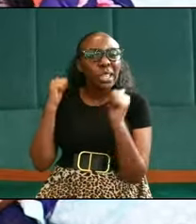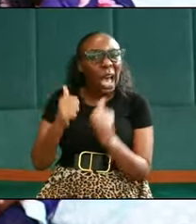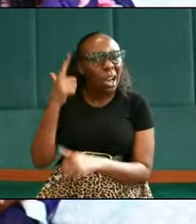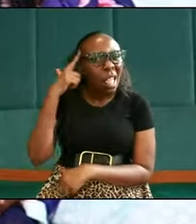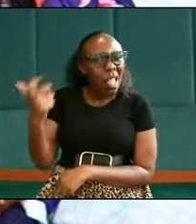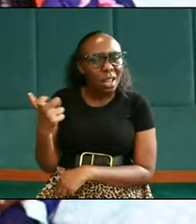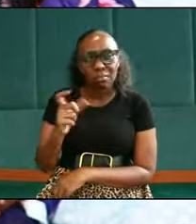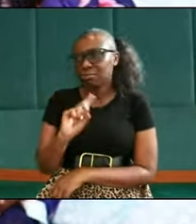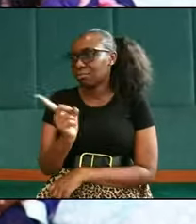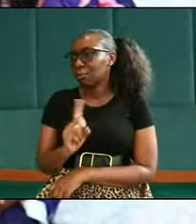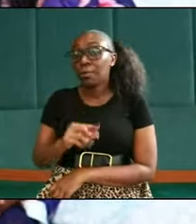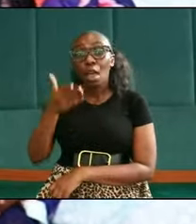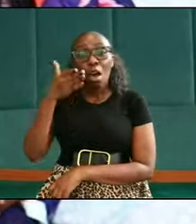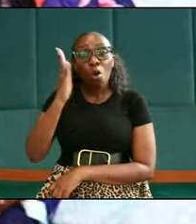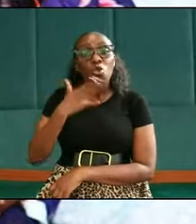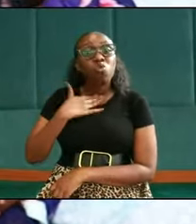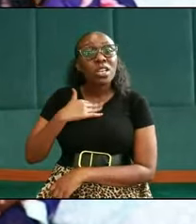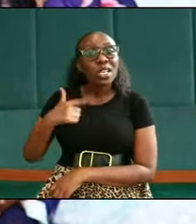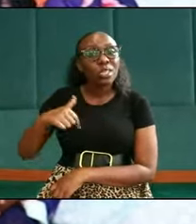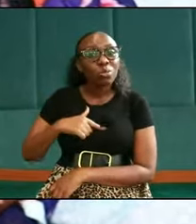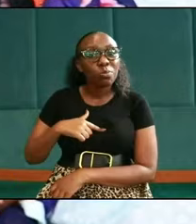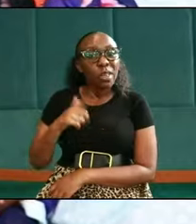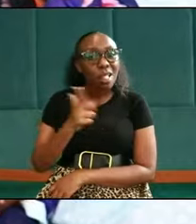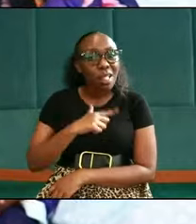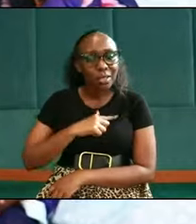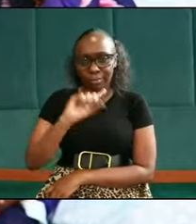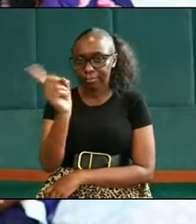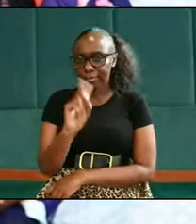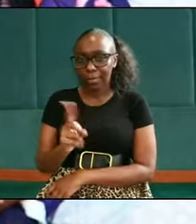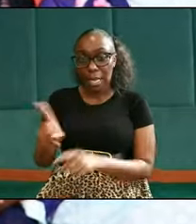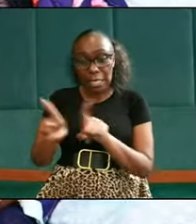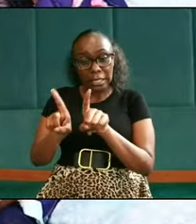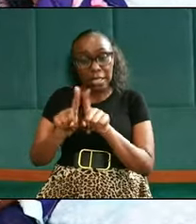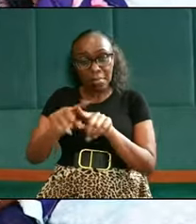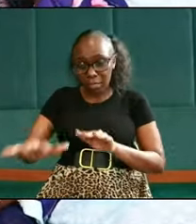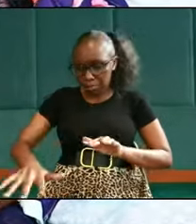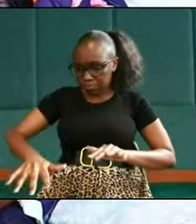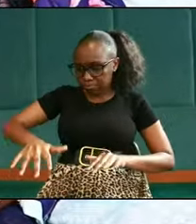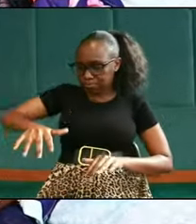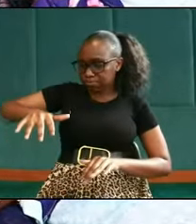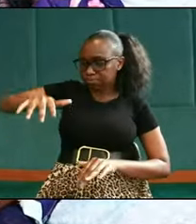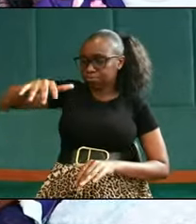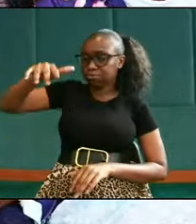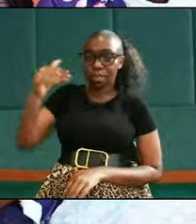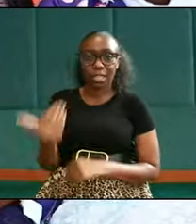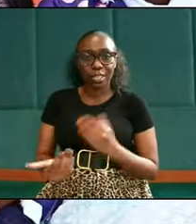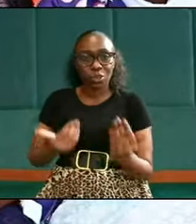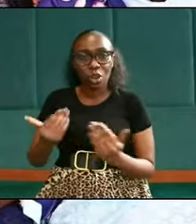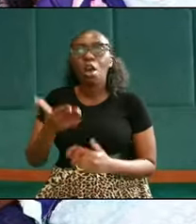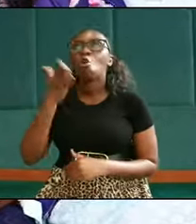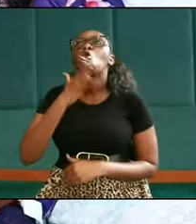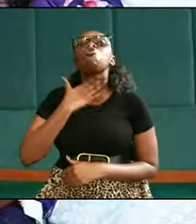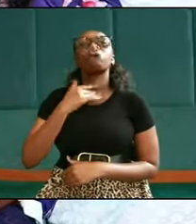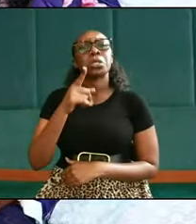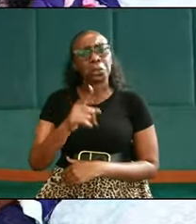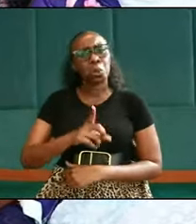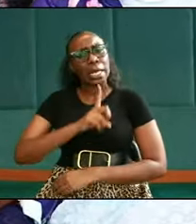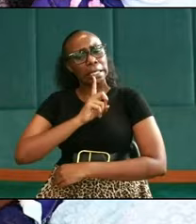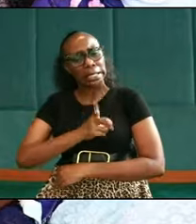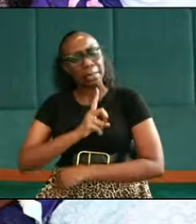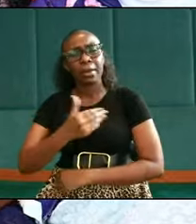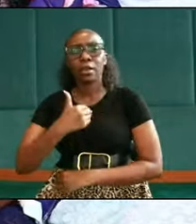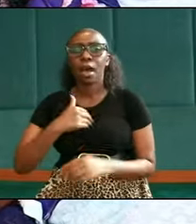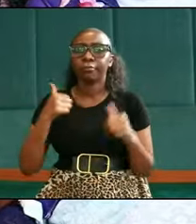God does not want us to be hard. And so as we grow up as little children, God expects us to be disciplined, that we will follow